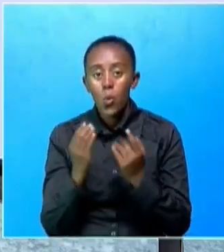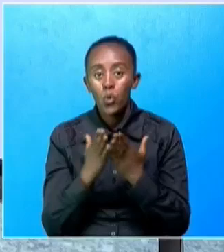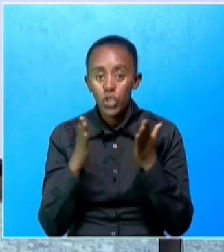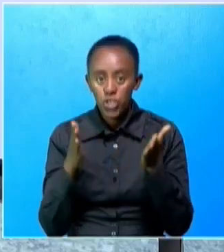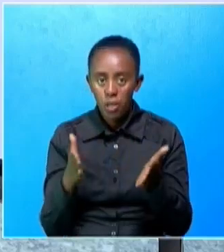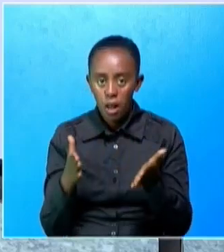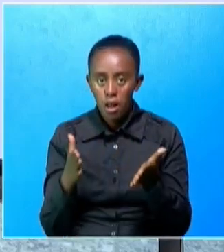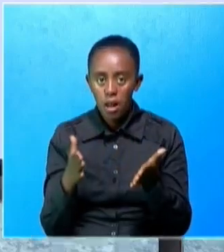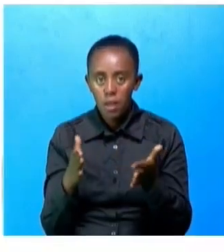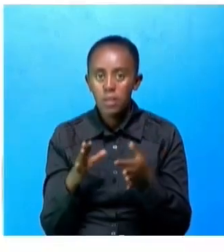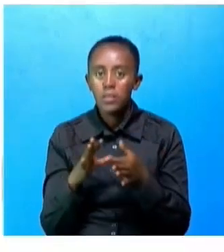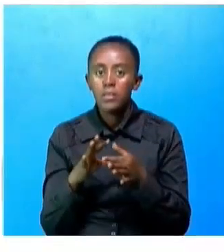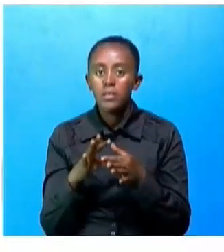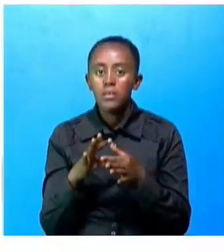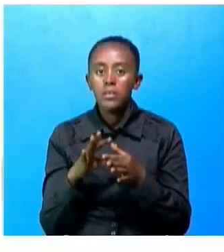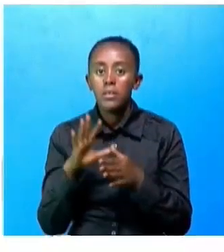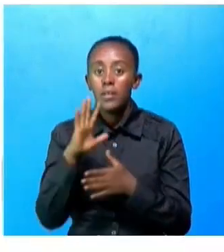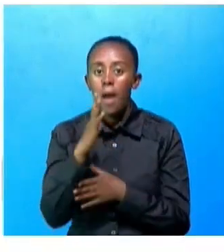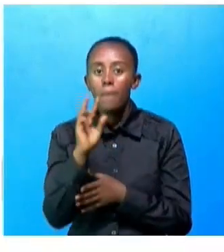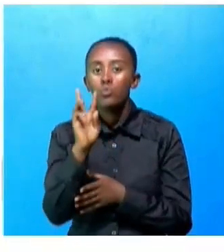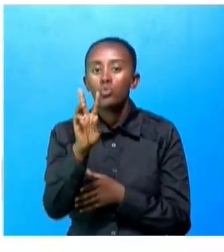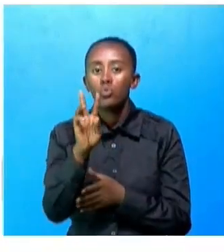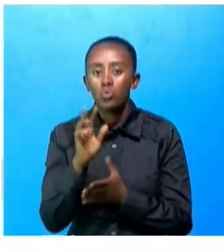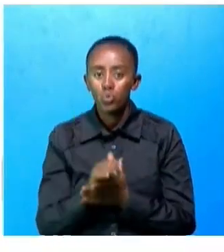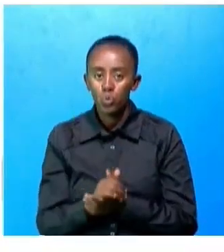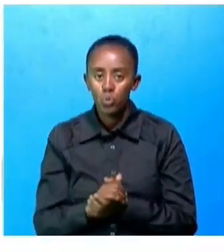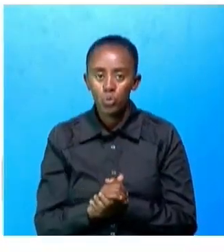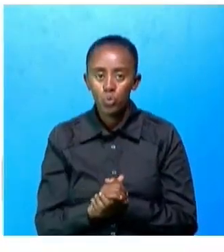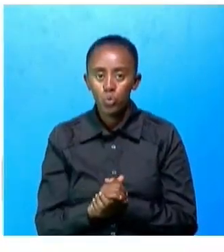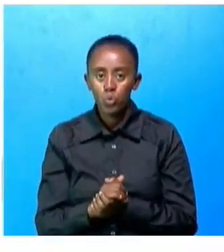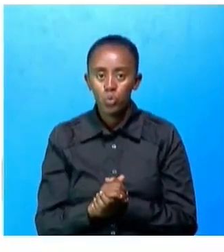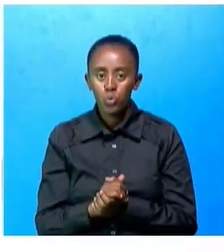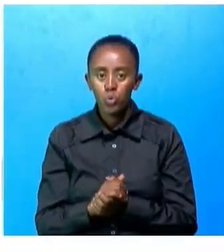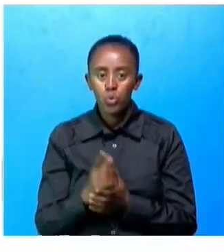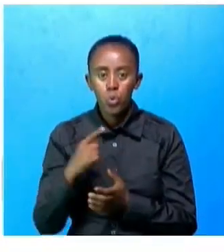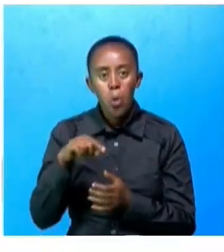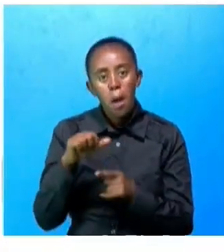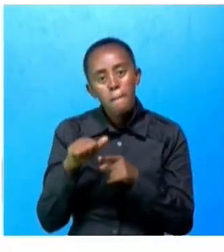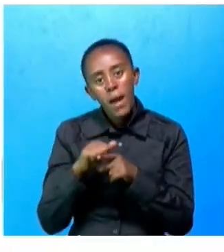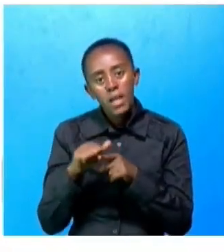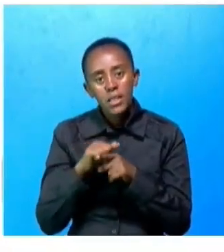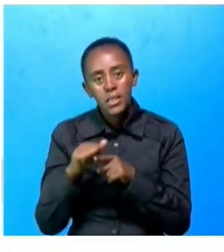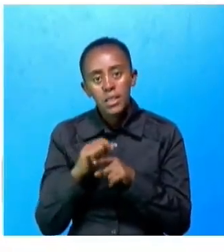conditional type 2. See, now we're practicing about